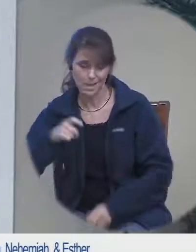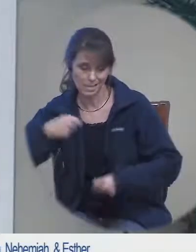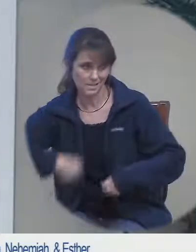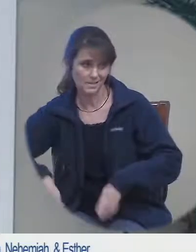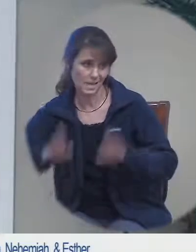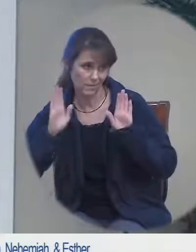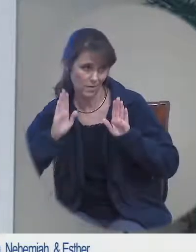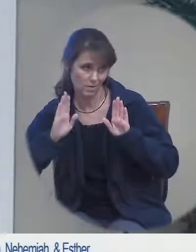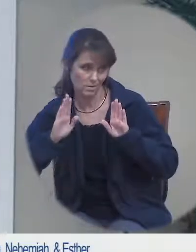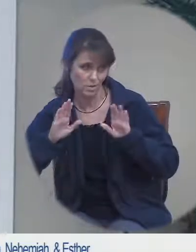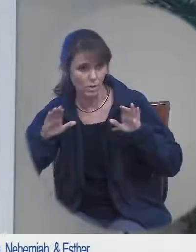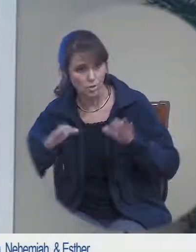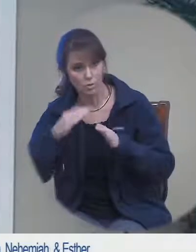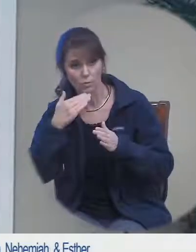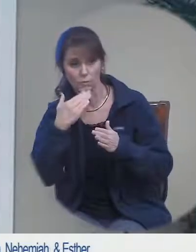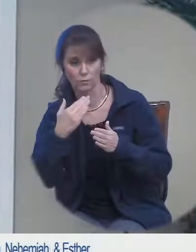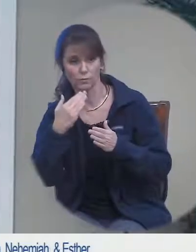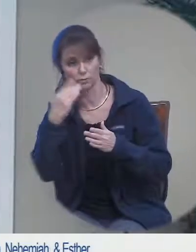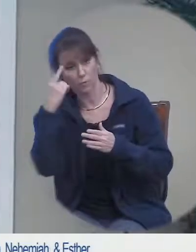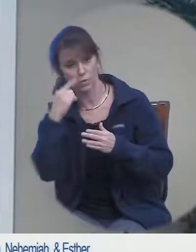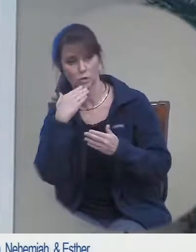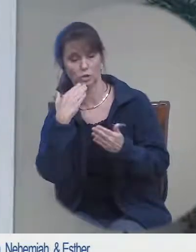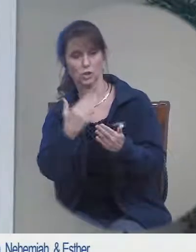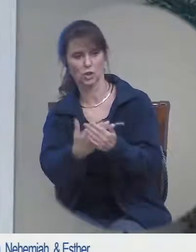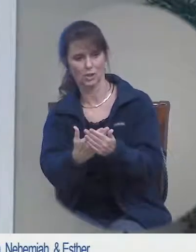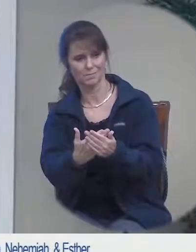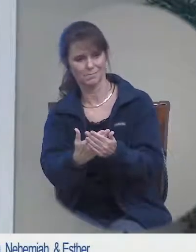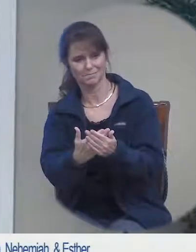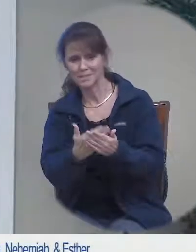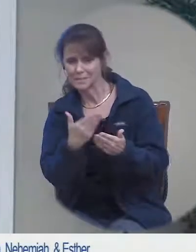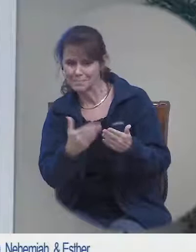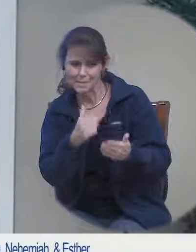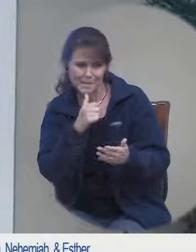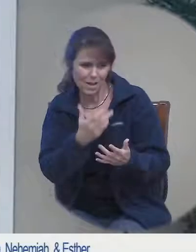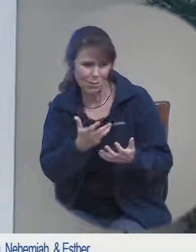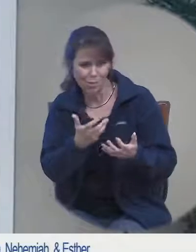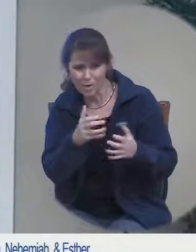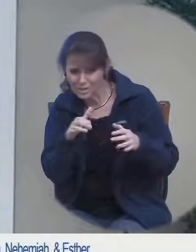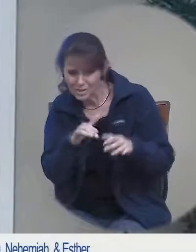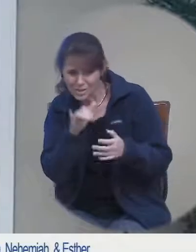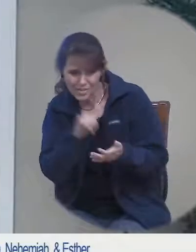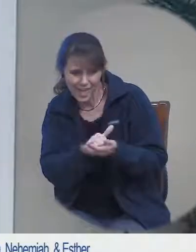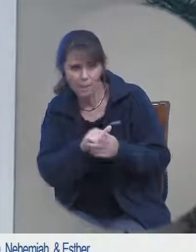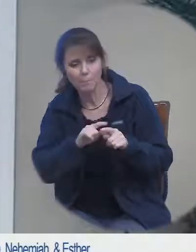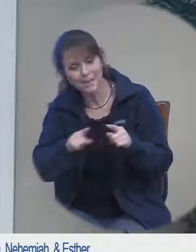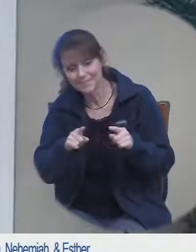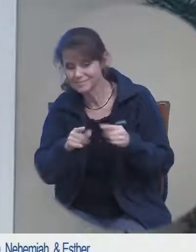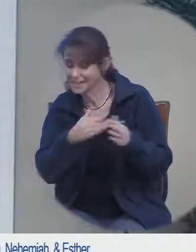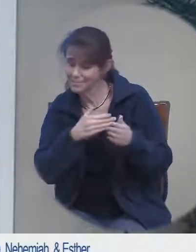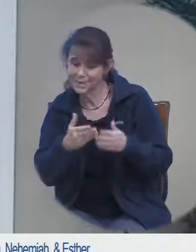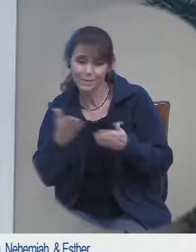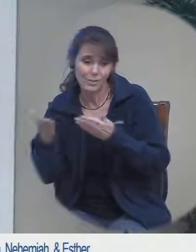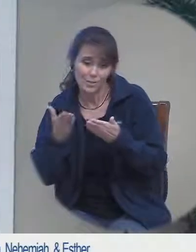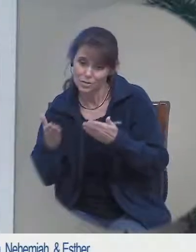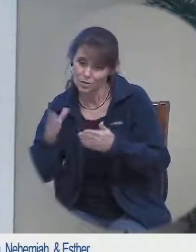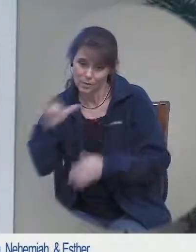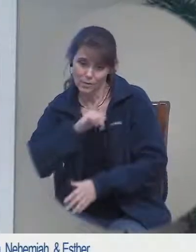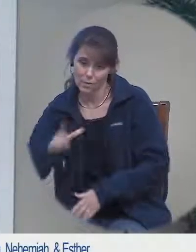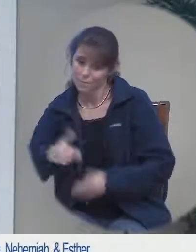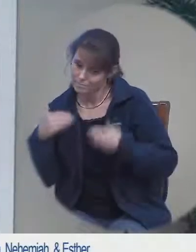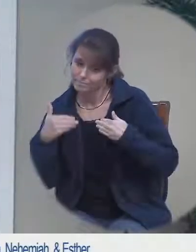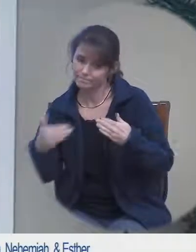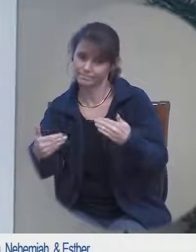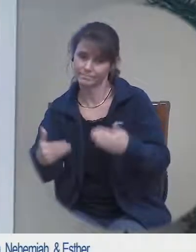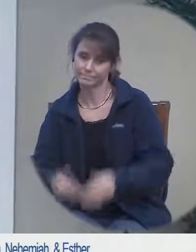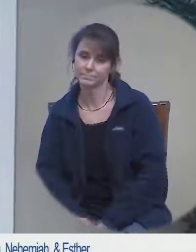greater good that we may not want to do, but we need to do. That's part of serving the Lord. Yeah. So Mark points